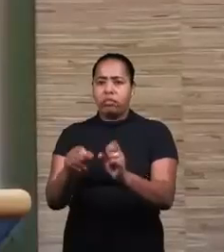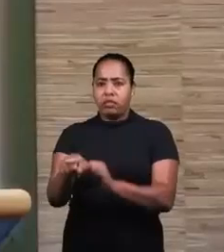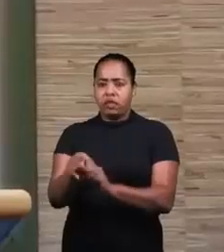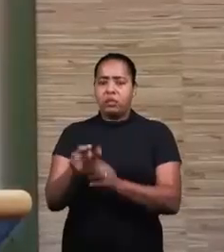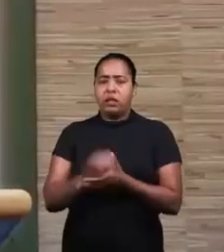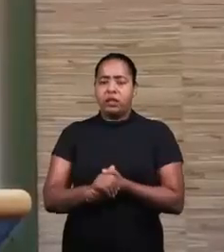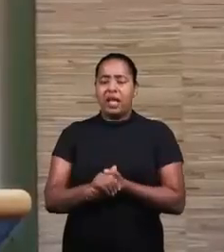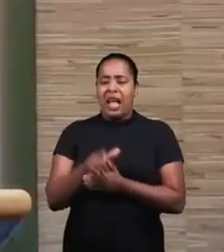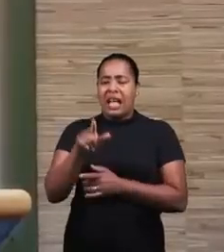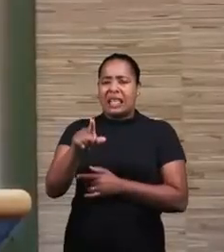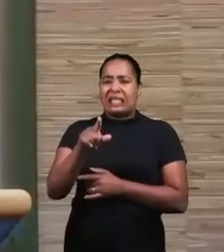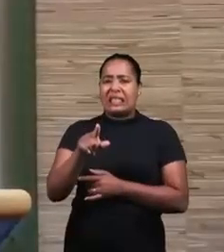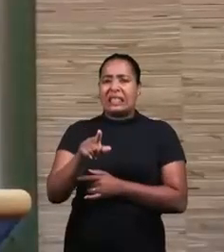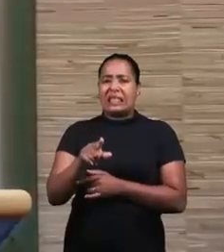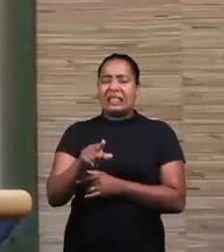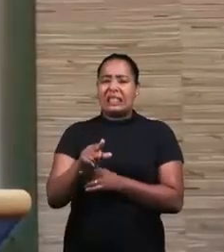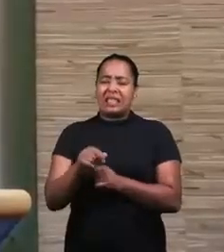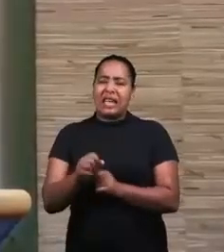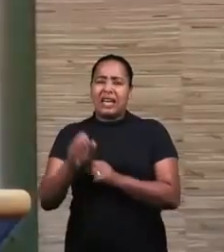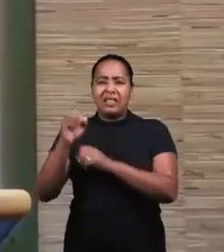TV signal